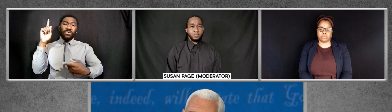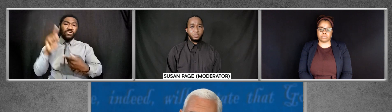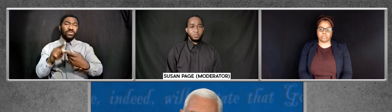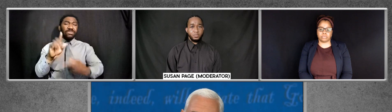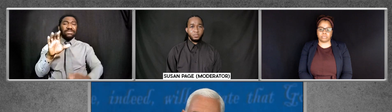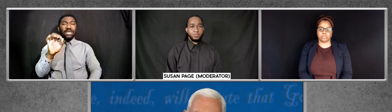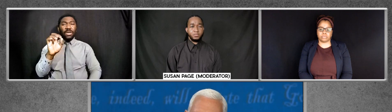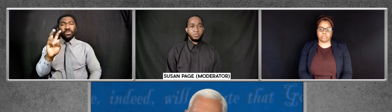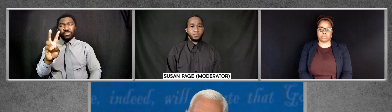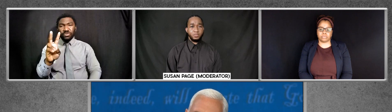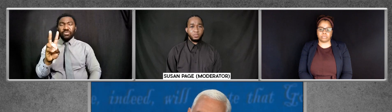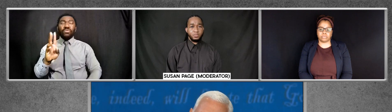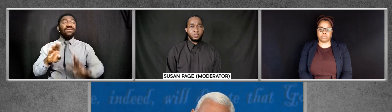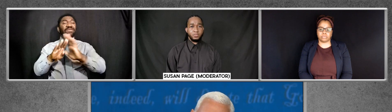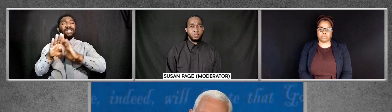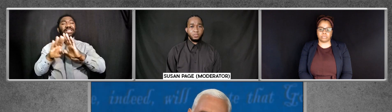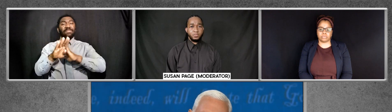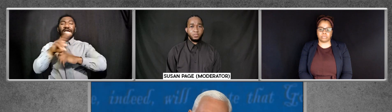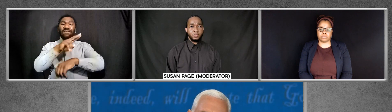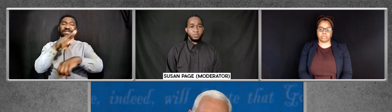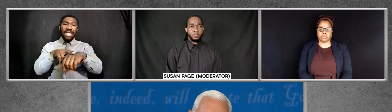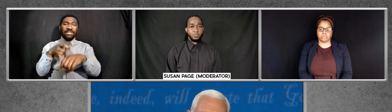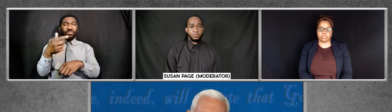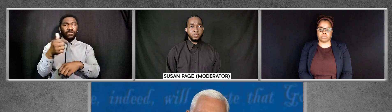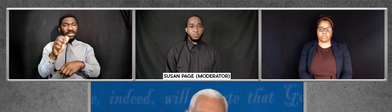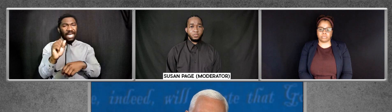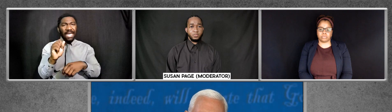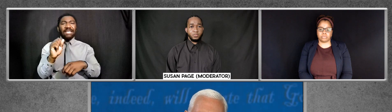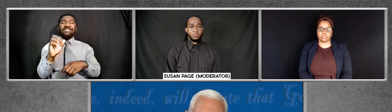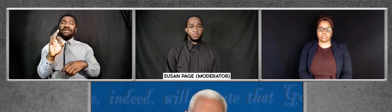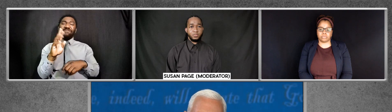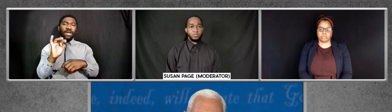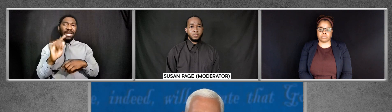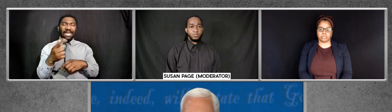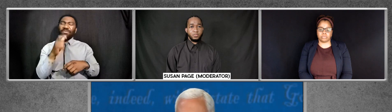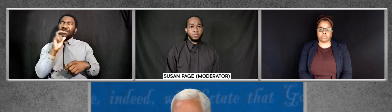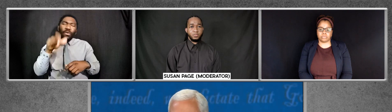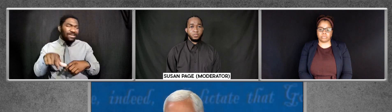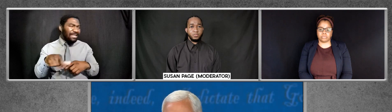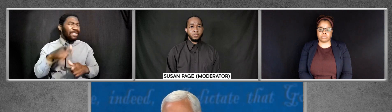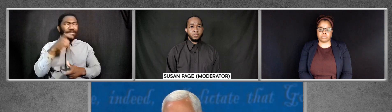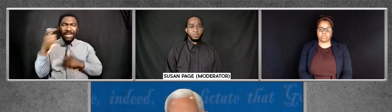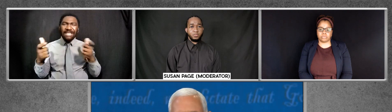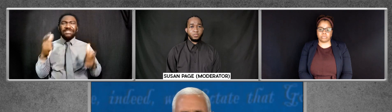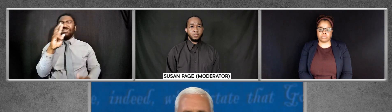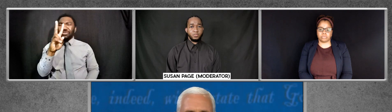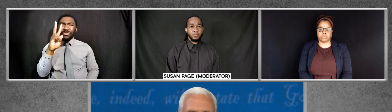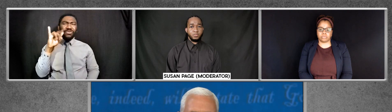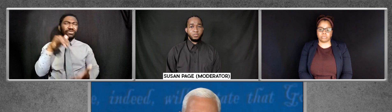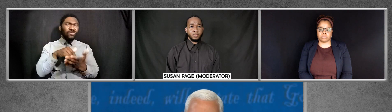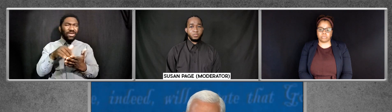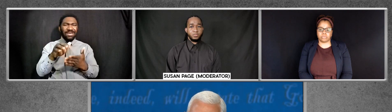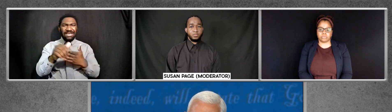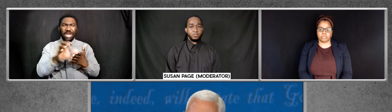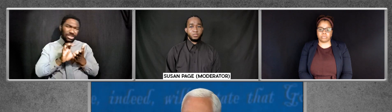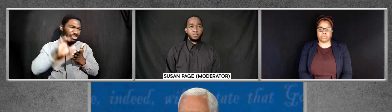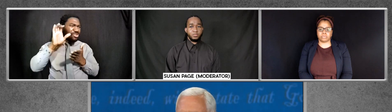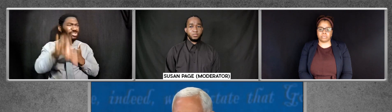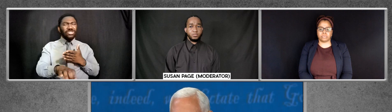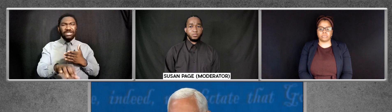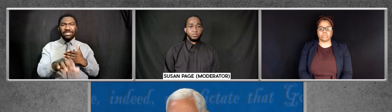fracking. We don't need a massive $2 trillion Green New Deal that would impose all new mandates on American